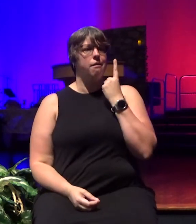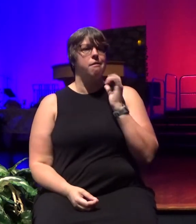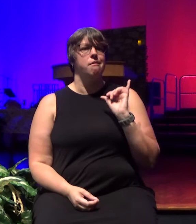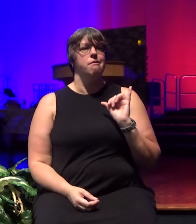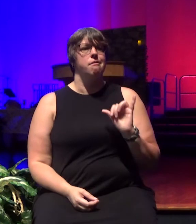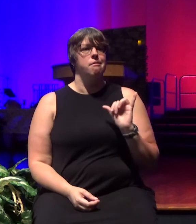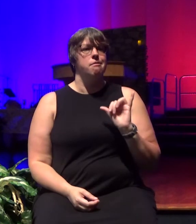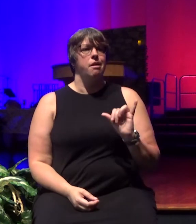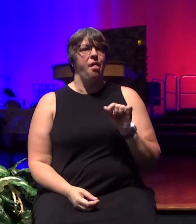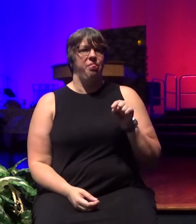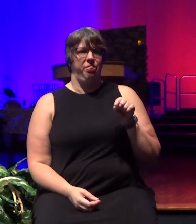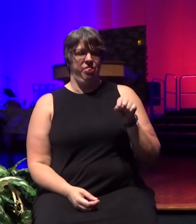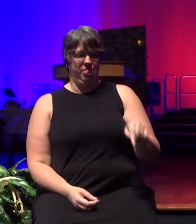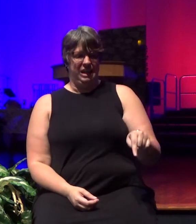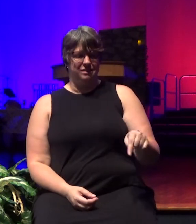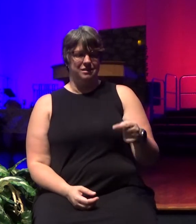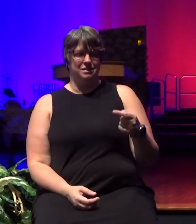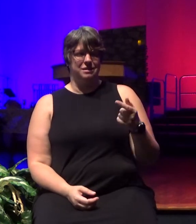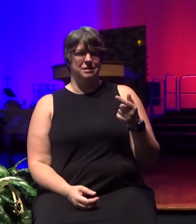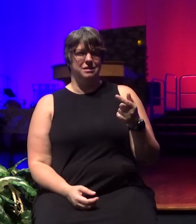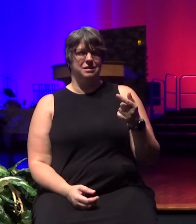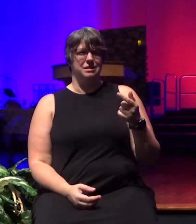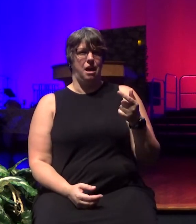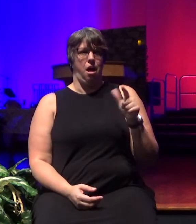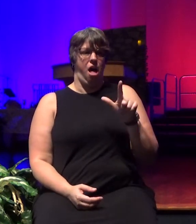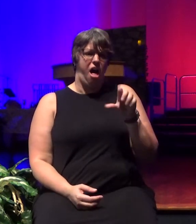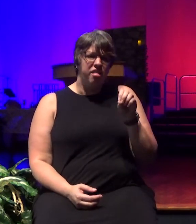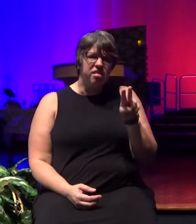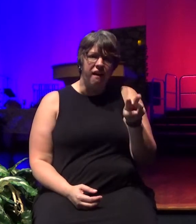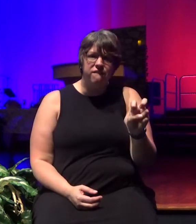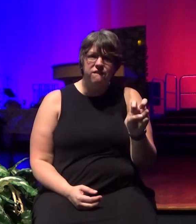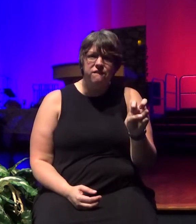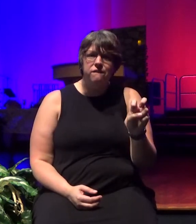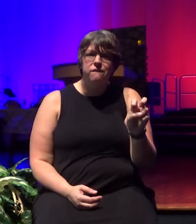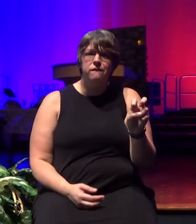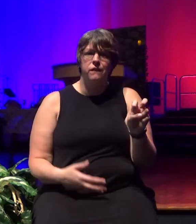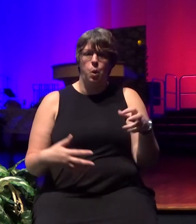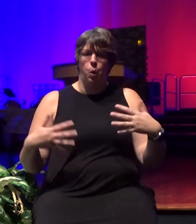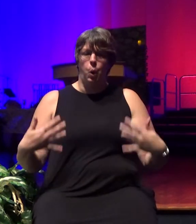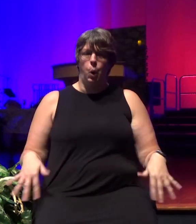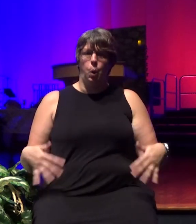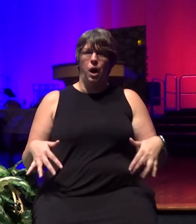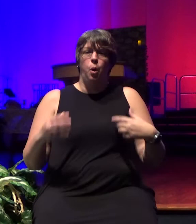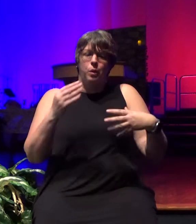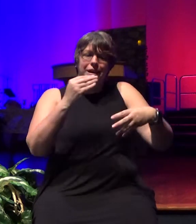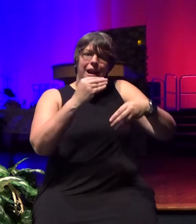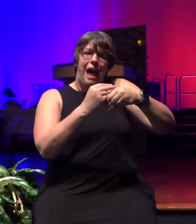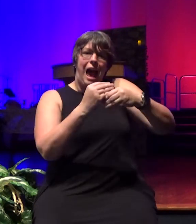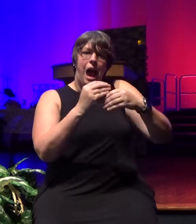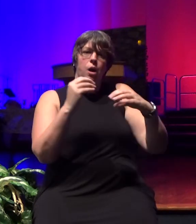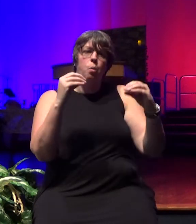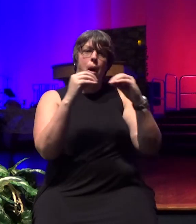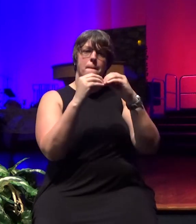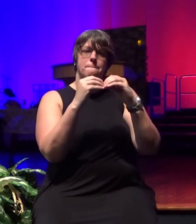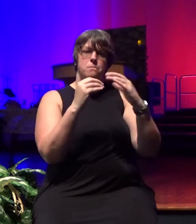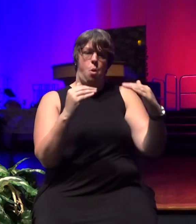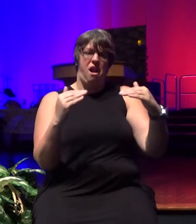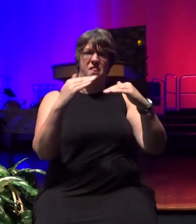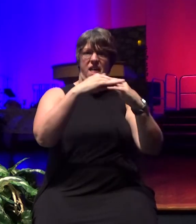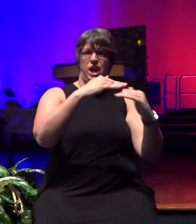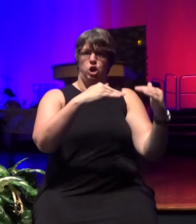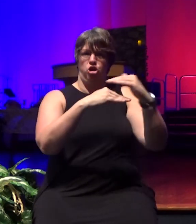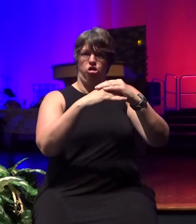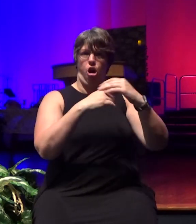then we can even add another facet, and that is gratitude. along with